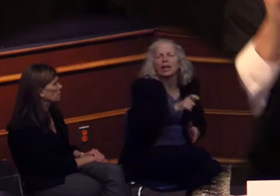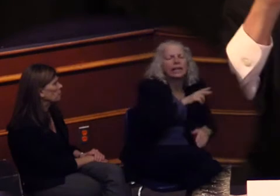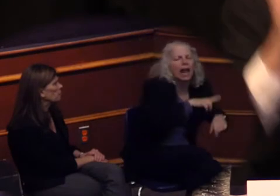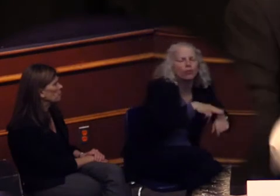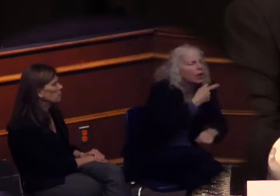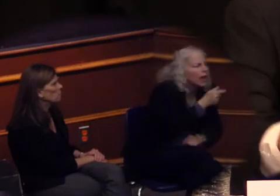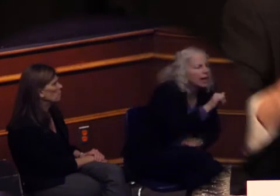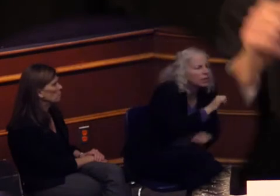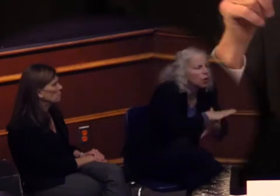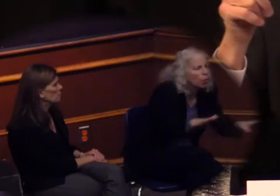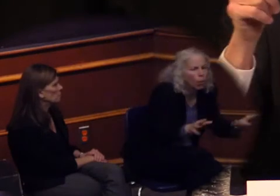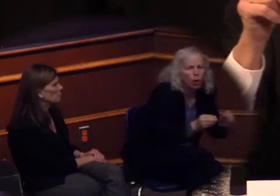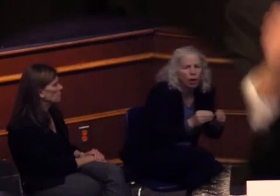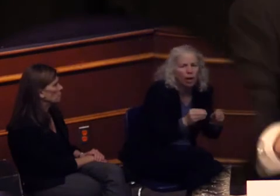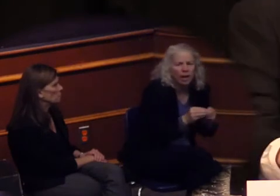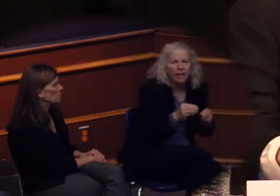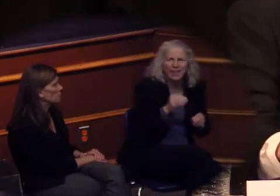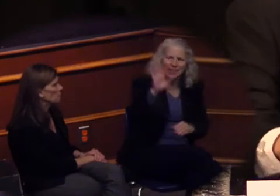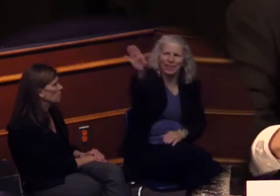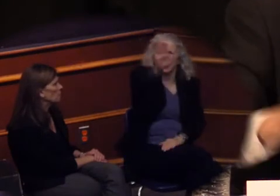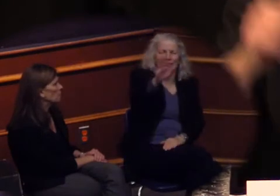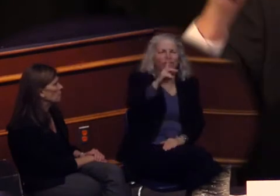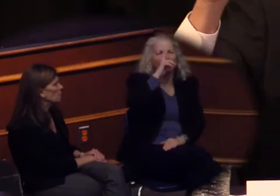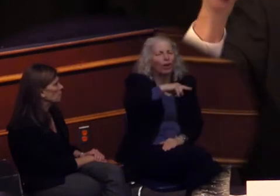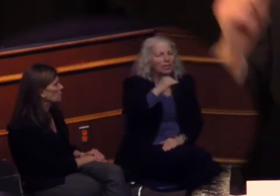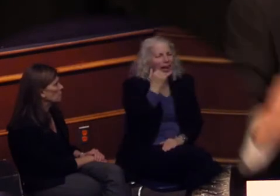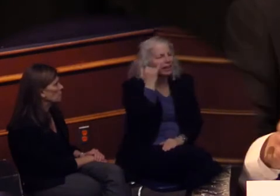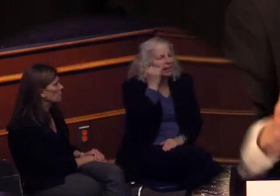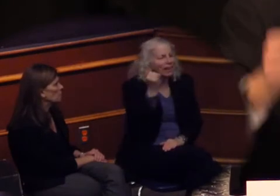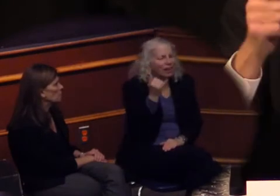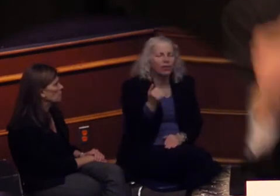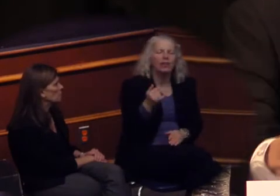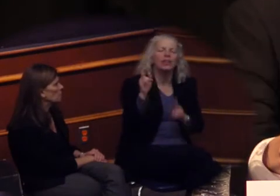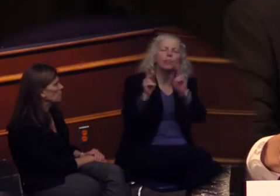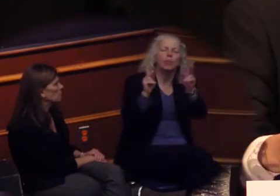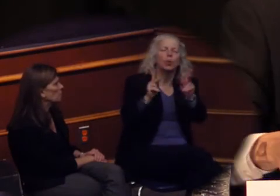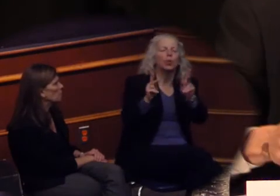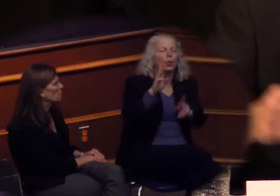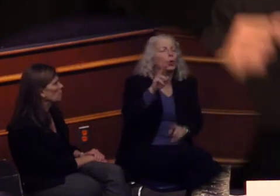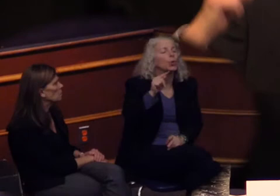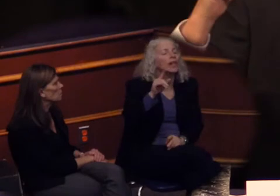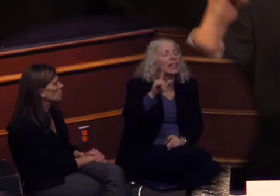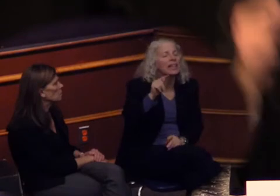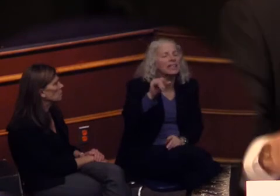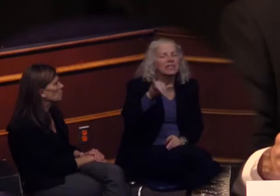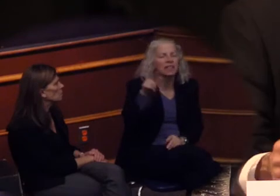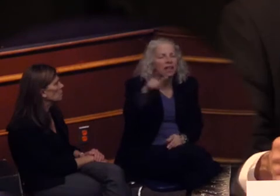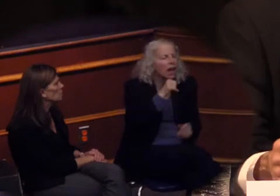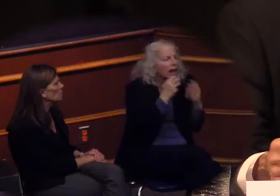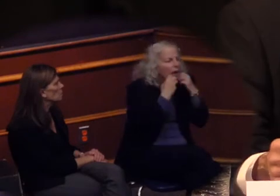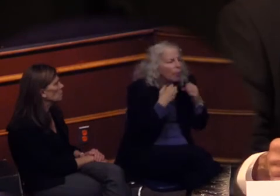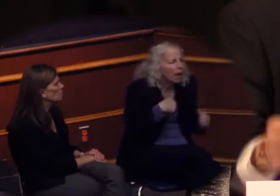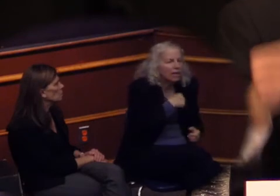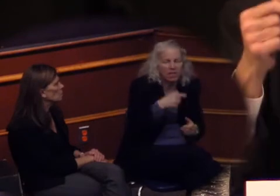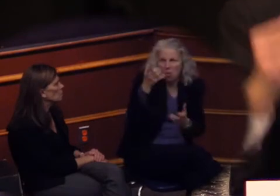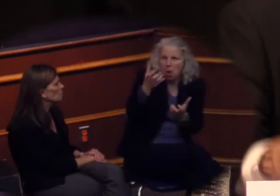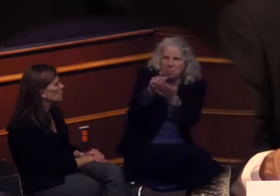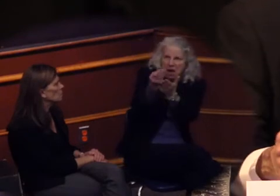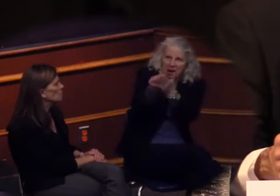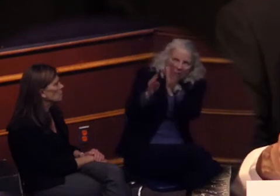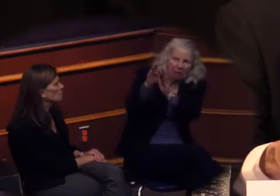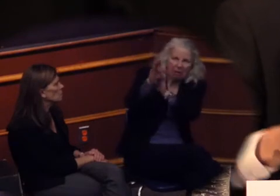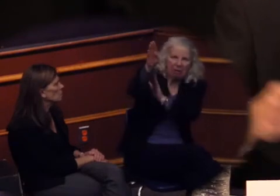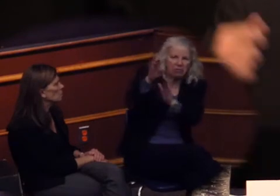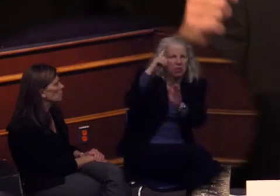fraud perpetrated by our utilities. These utilities do not care about us. They just want to boost their profits for their